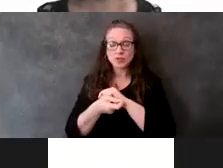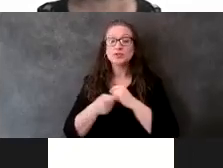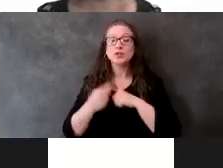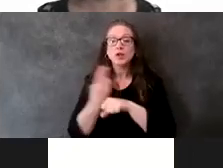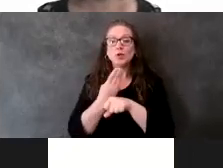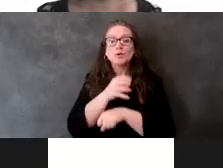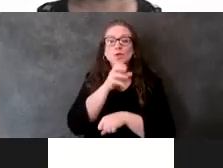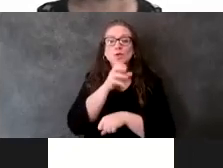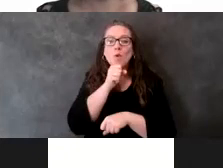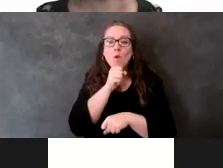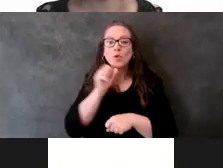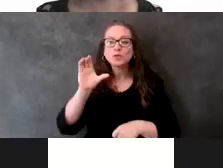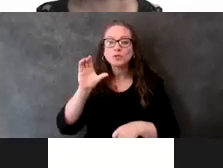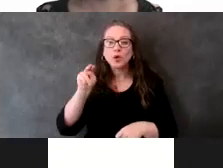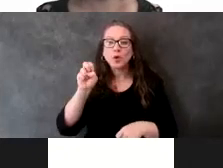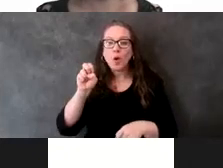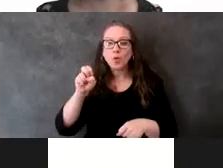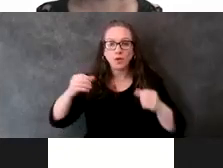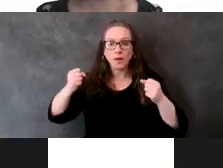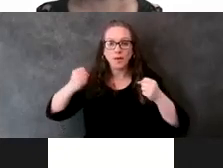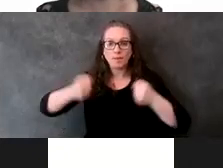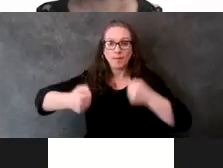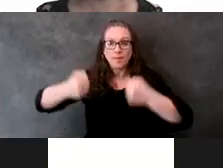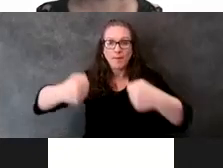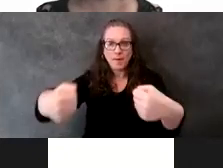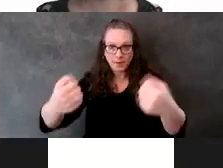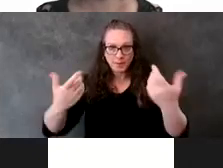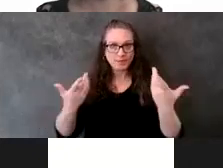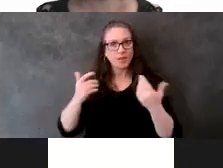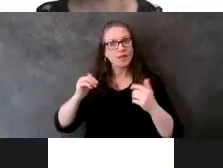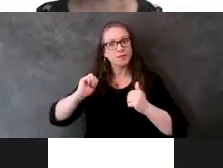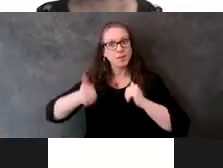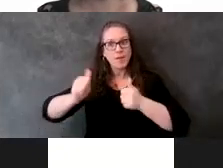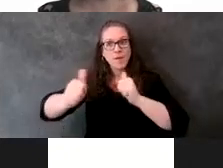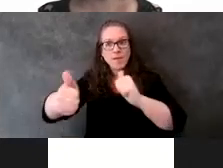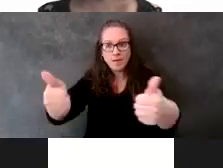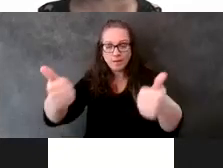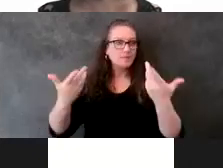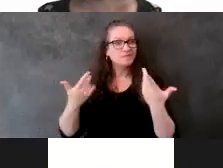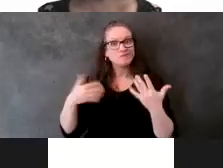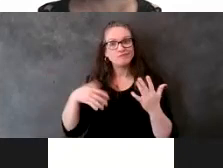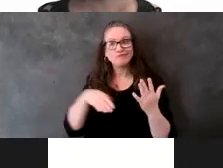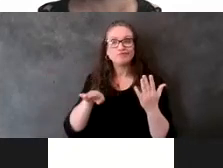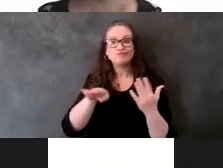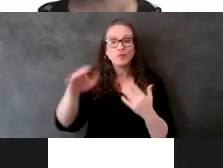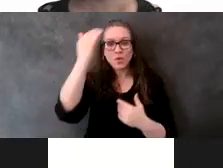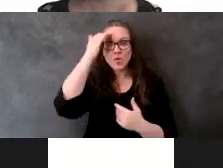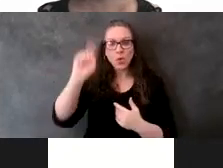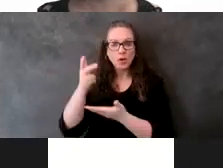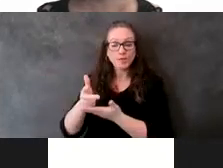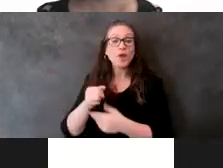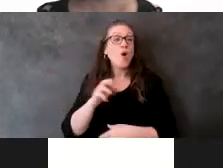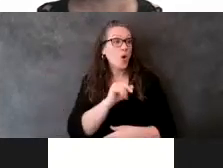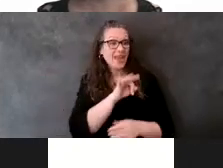configuration, or noting changes in level which might become a trip hazard by putting an orange cone, and